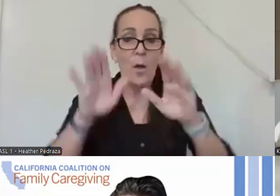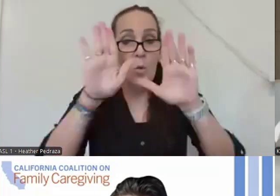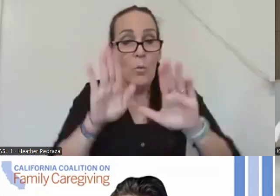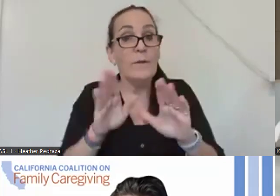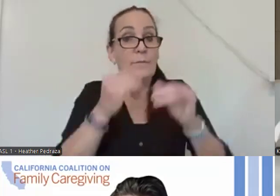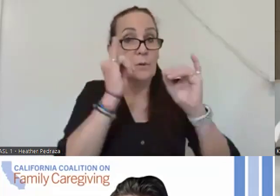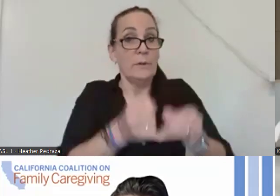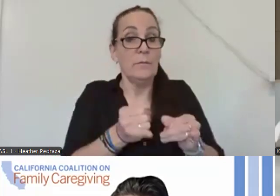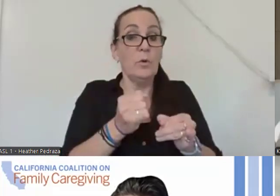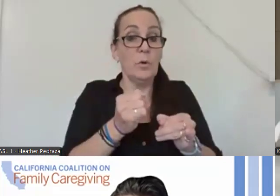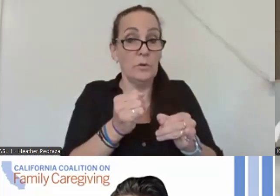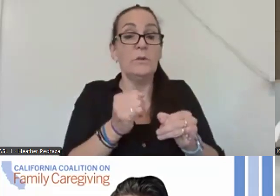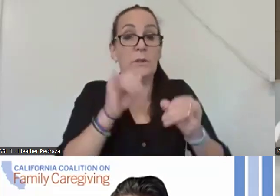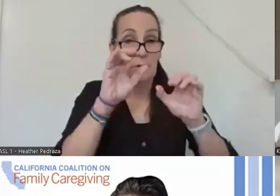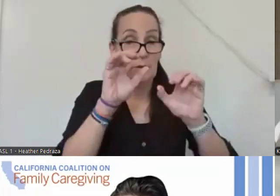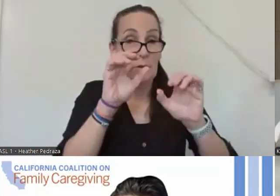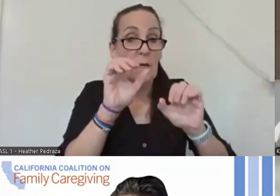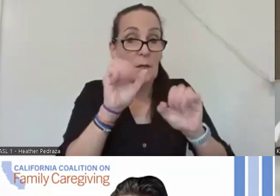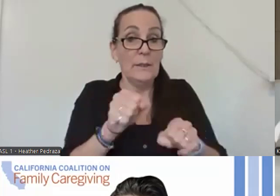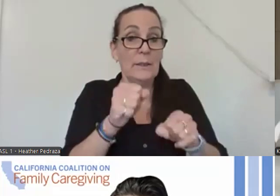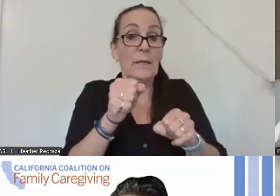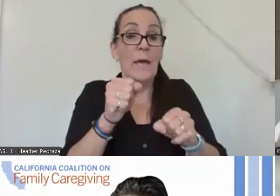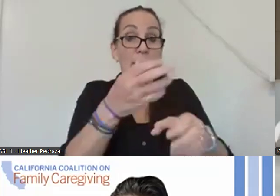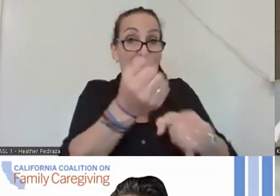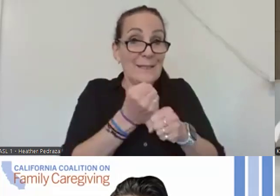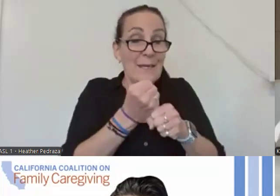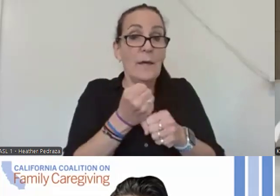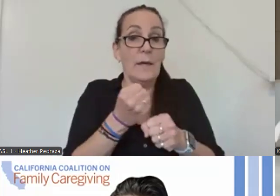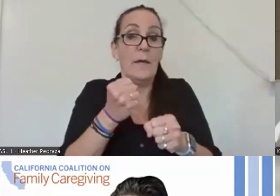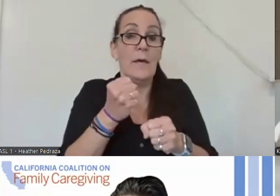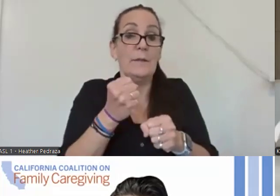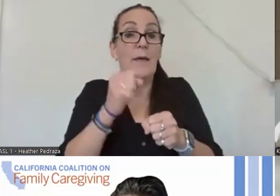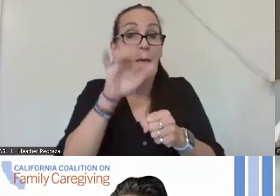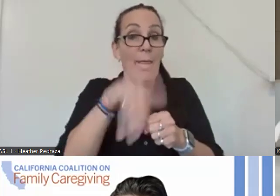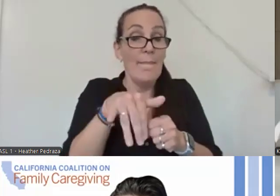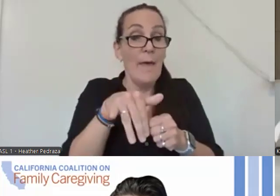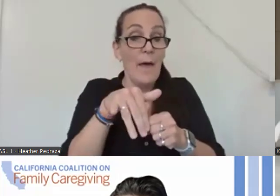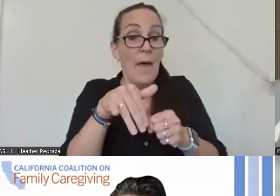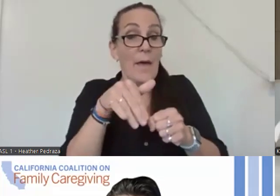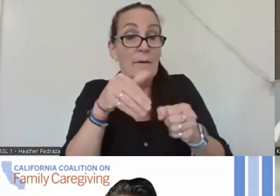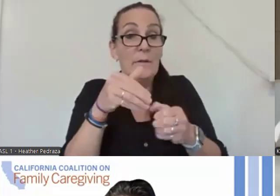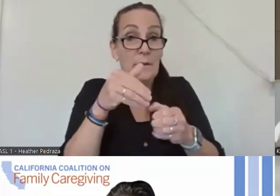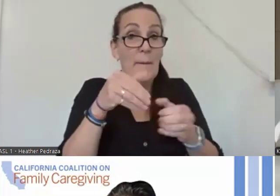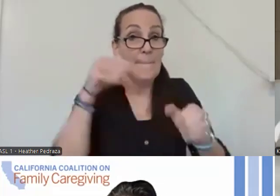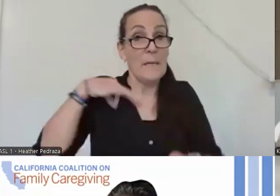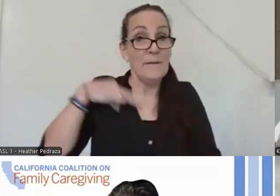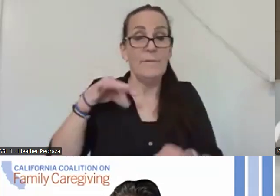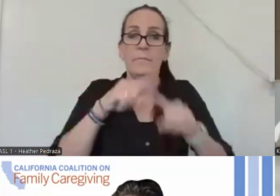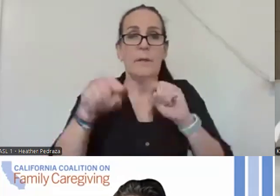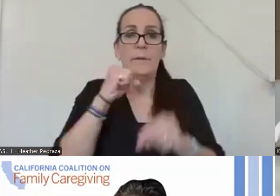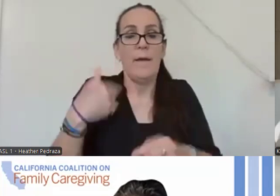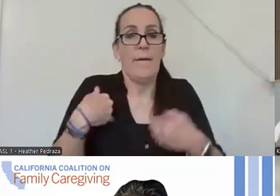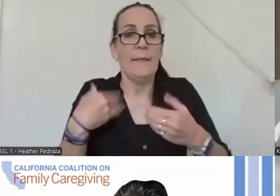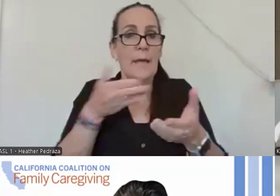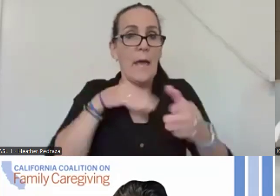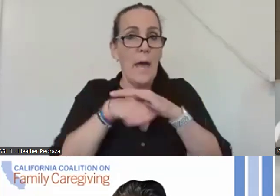can receive the housing tenancy and sustaining benefit, but not having access to assistance with